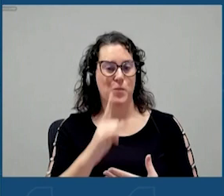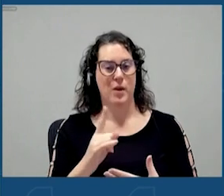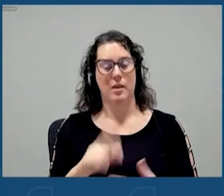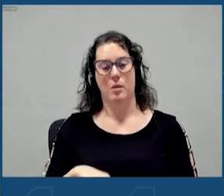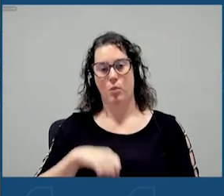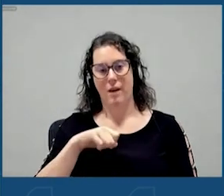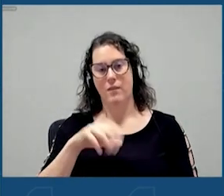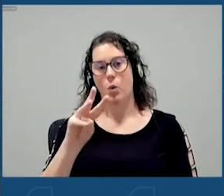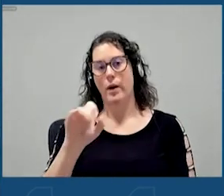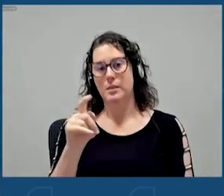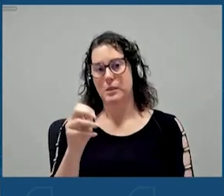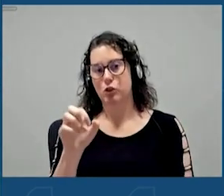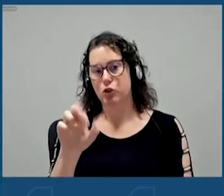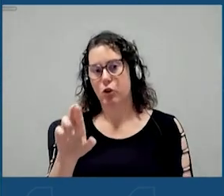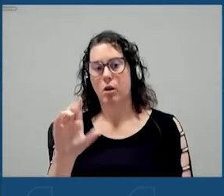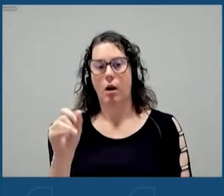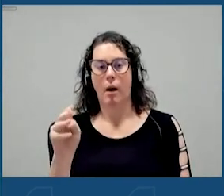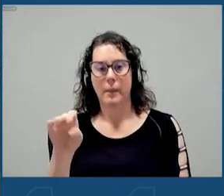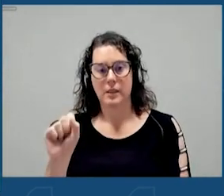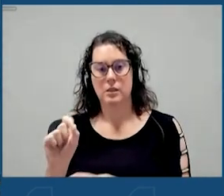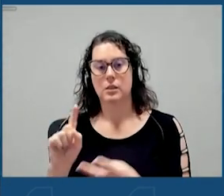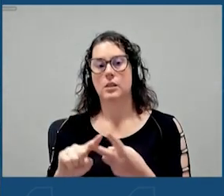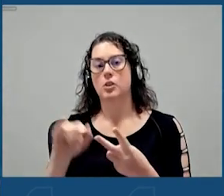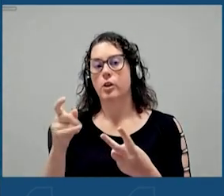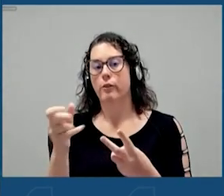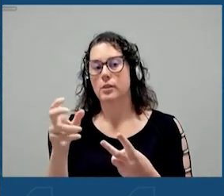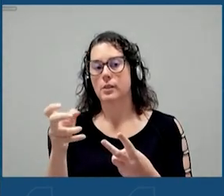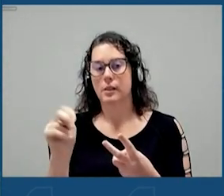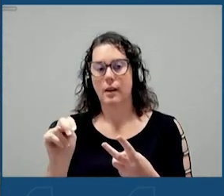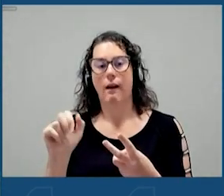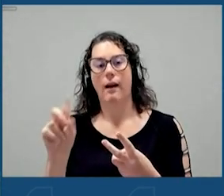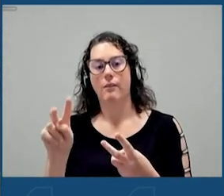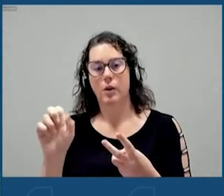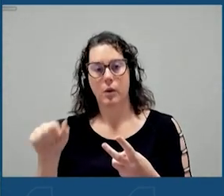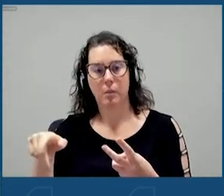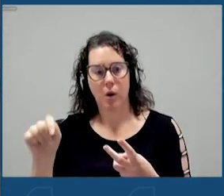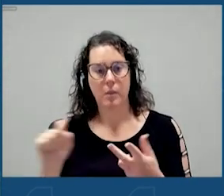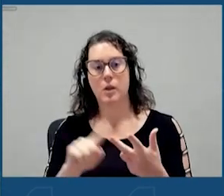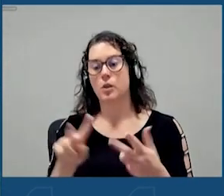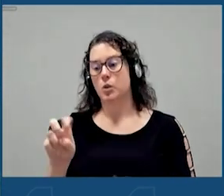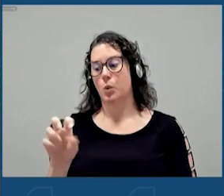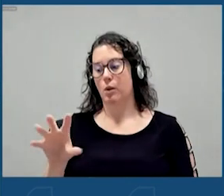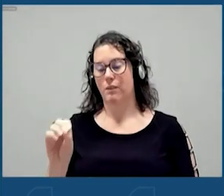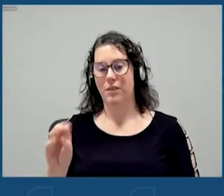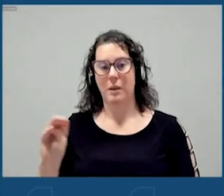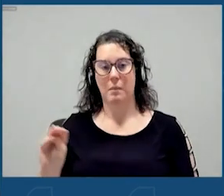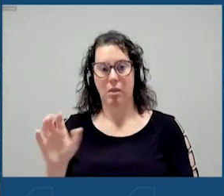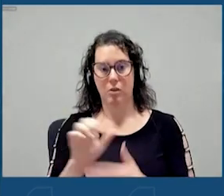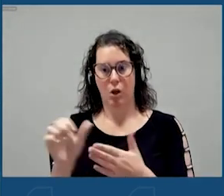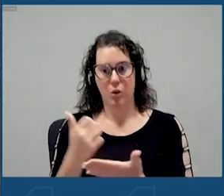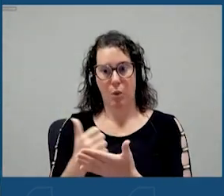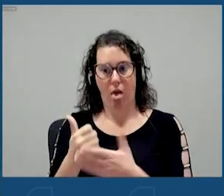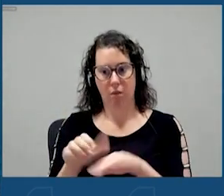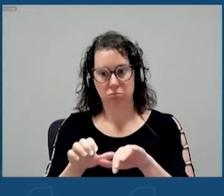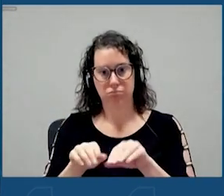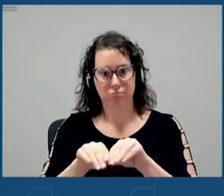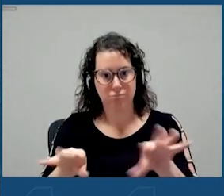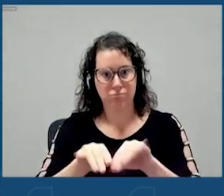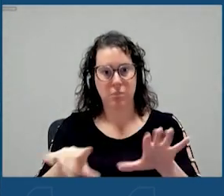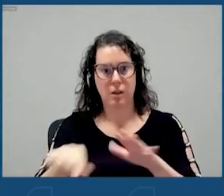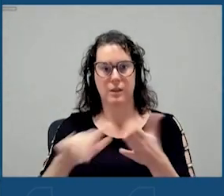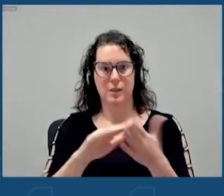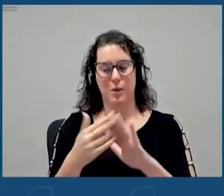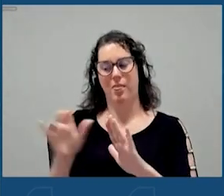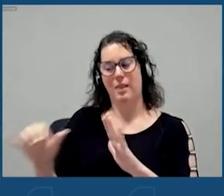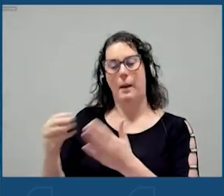Jefferson Avenue Apartments, and $250 million, Lenny, that you helped drive into this community. So that's the money man right